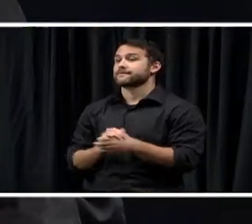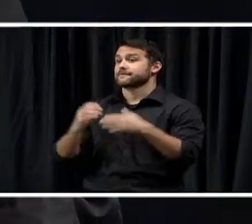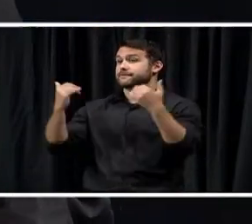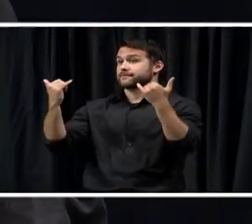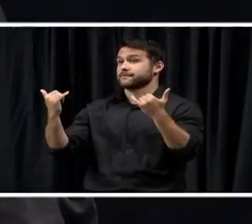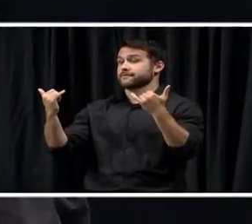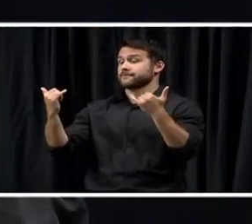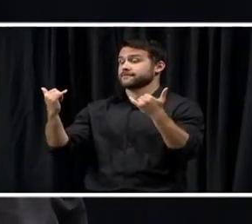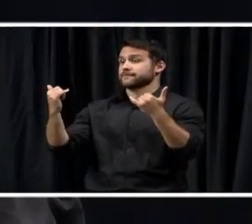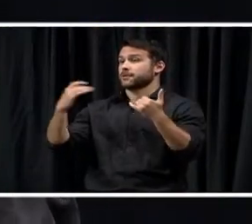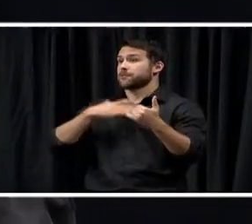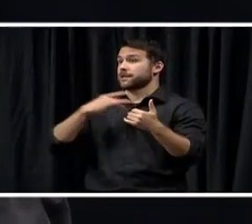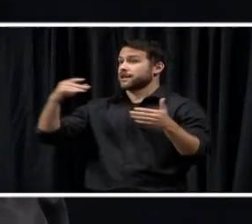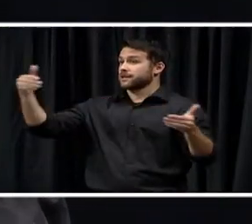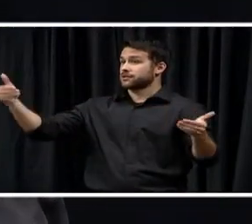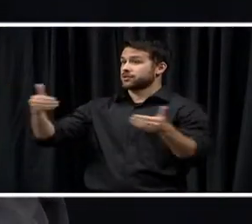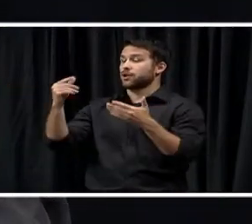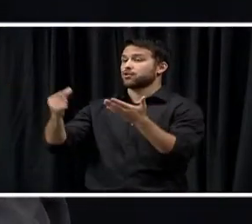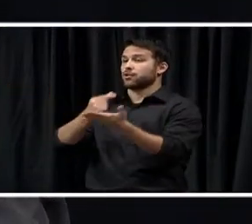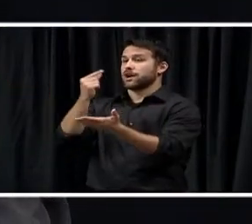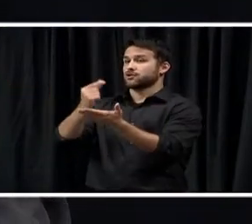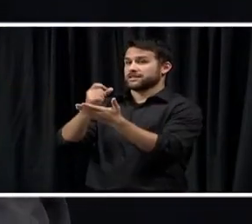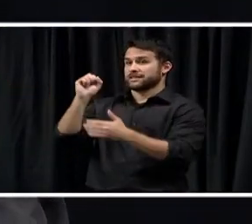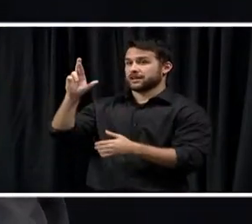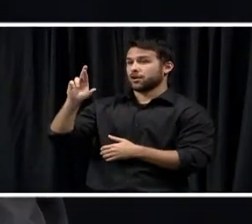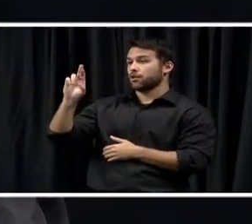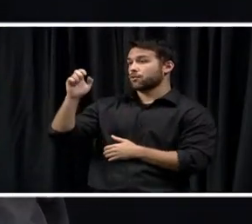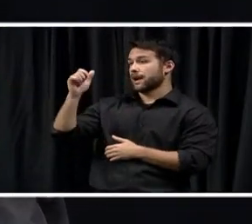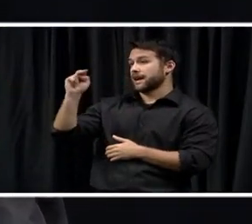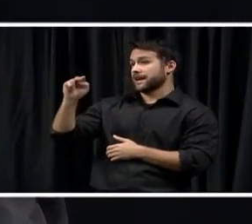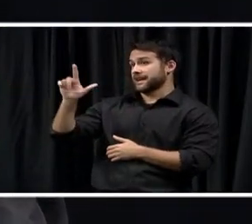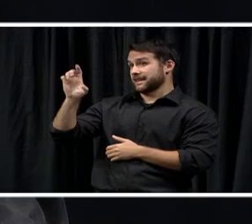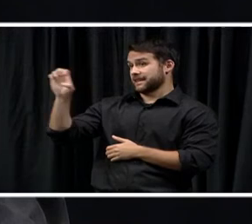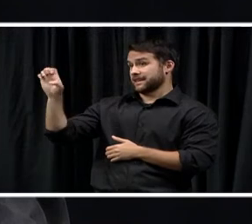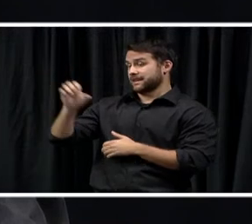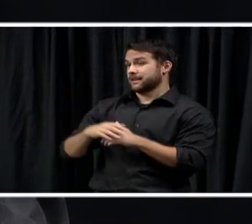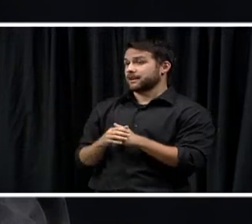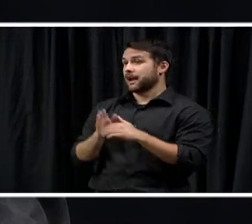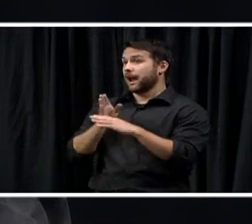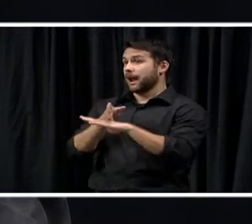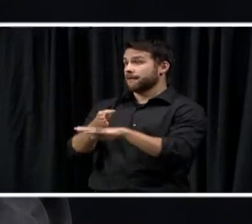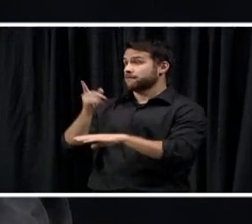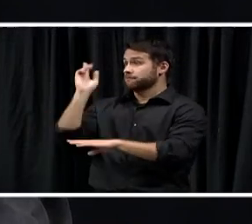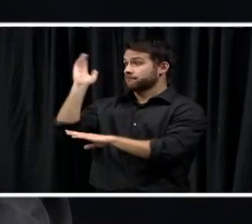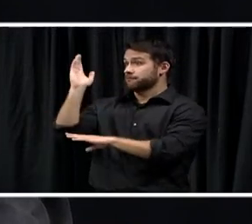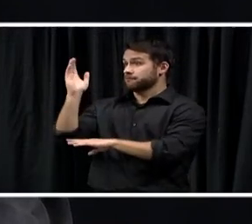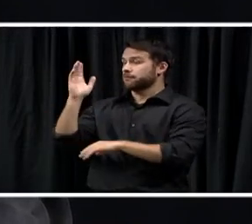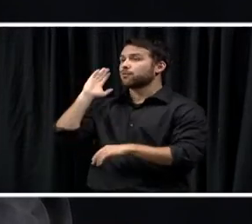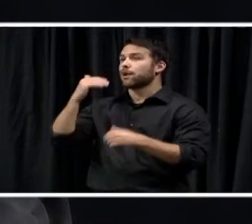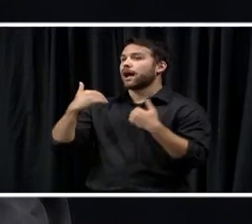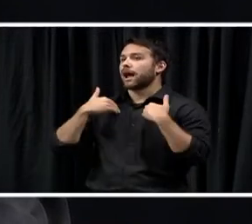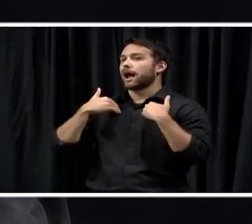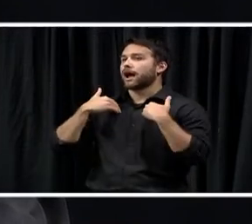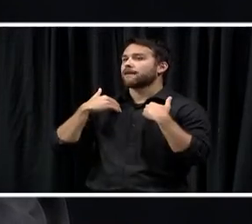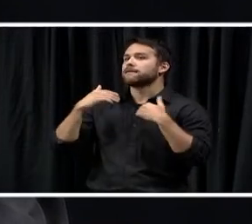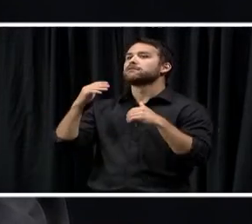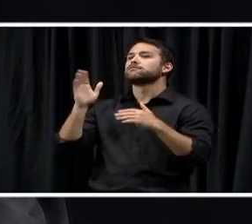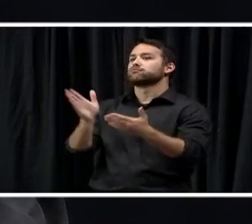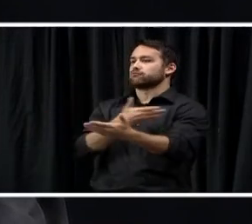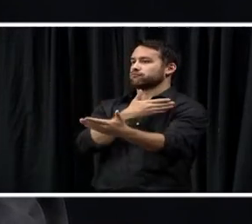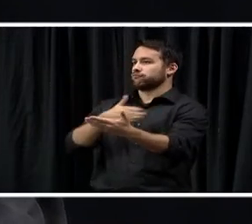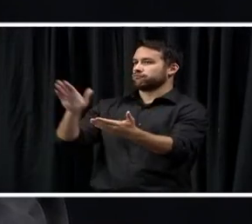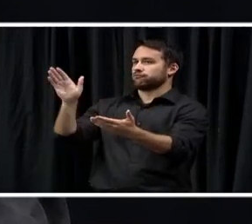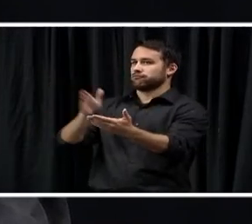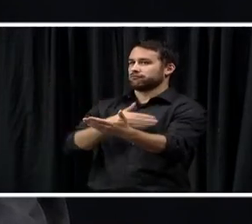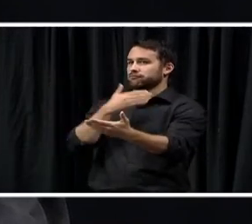Now, I would like to introduce graduating senior Reagan Lee. After Reagan speaks, we have performances from the Henry Clay Chorus